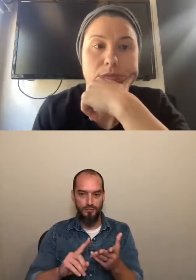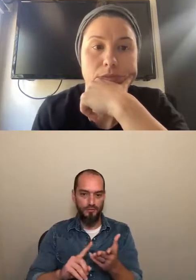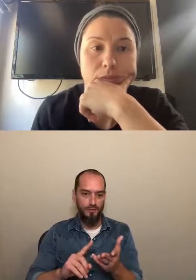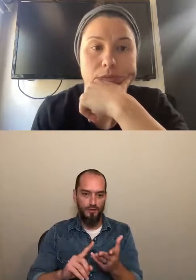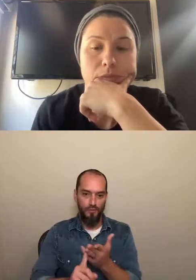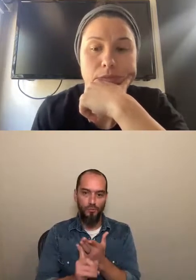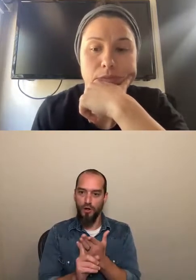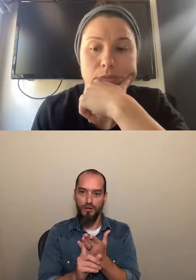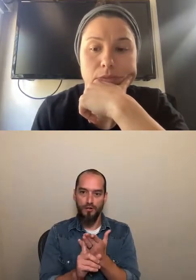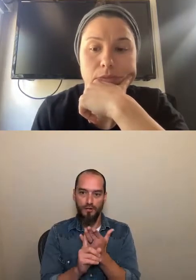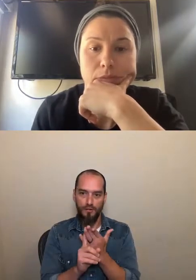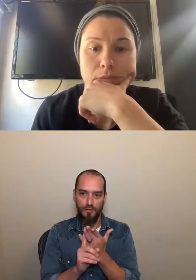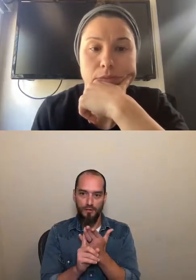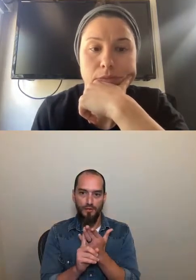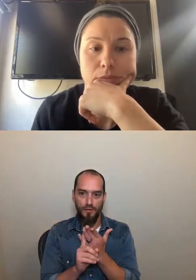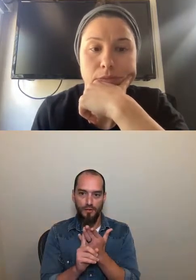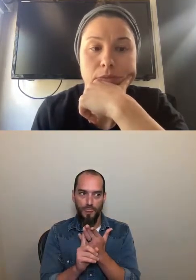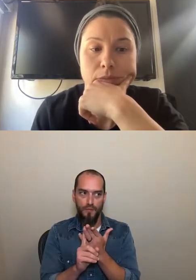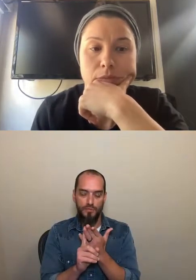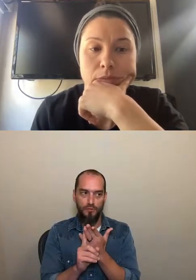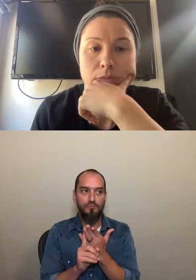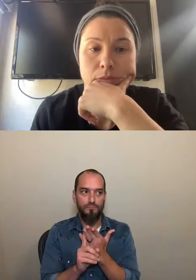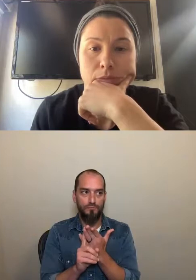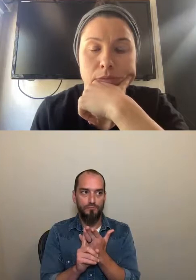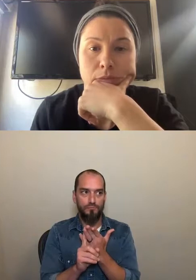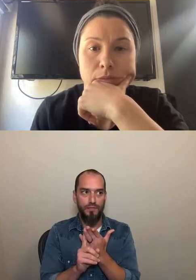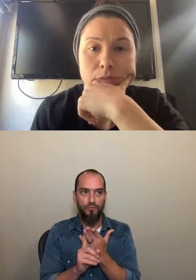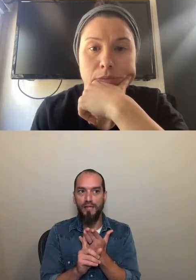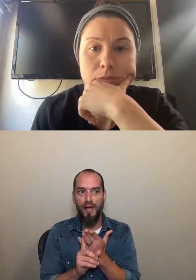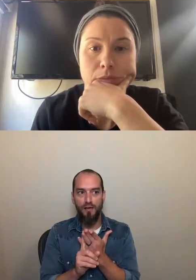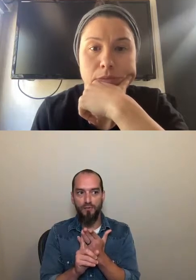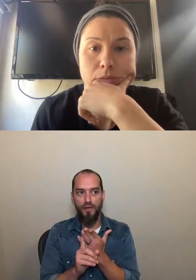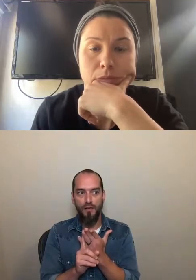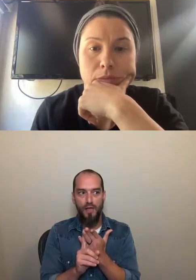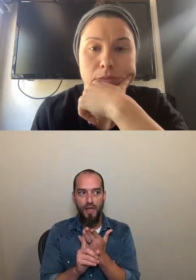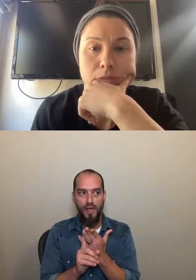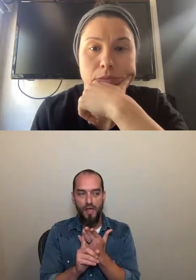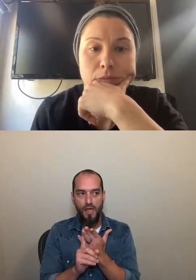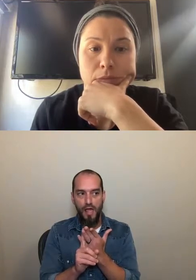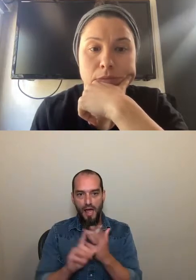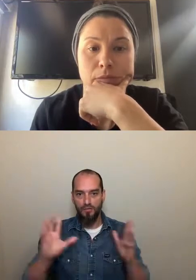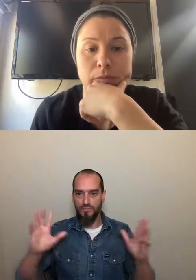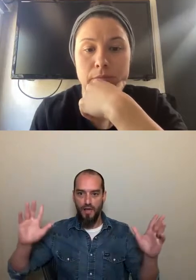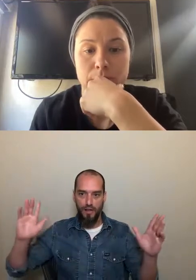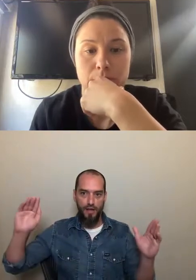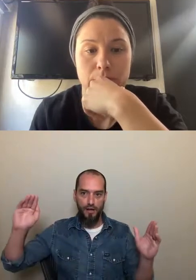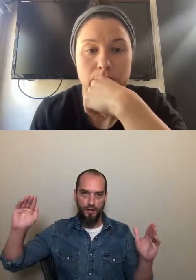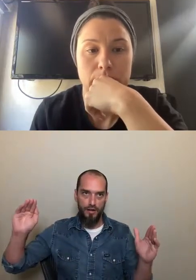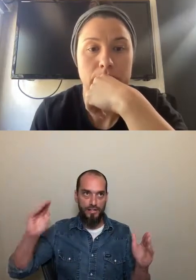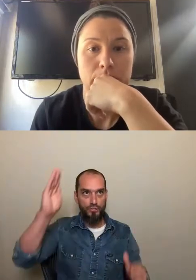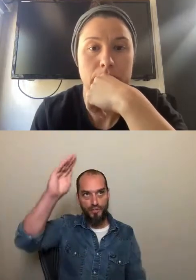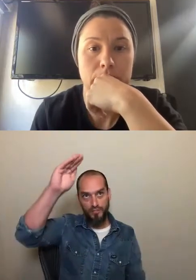oxygen, and water. So if we have outside